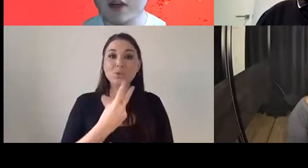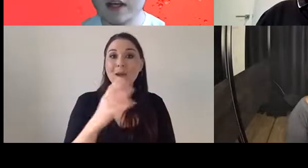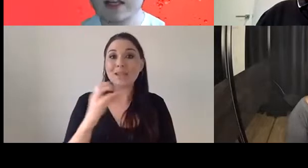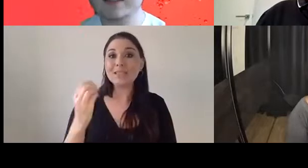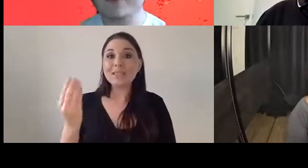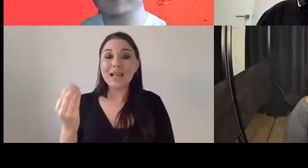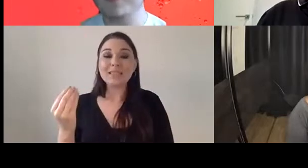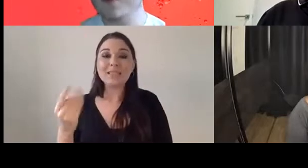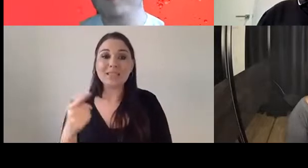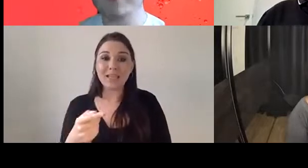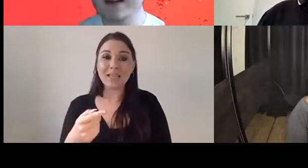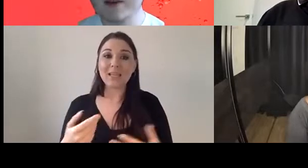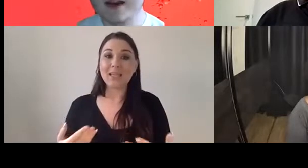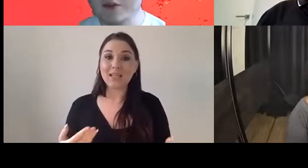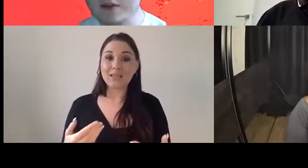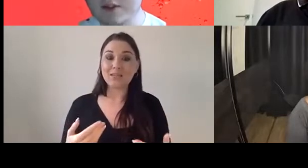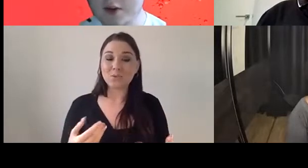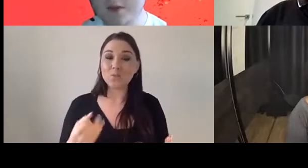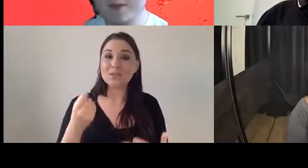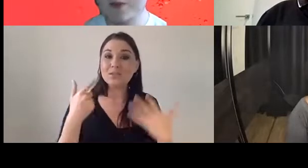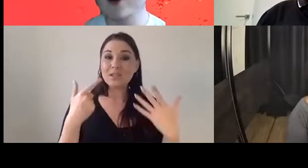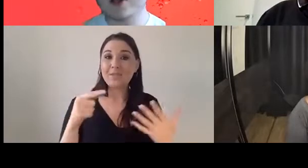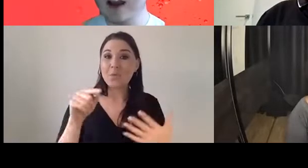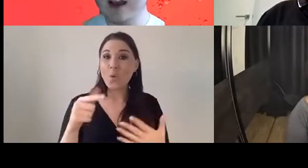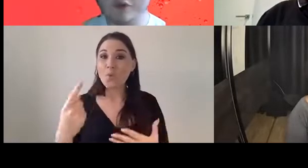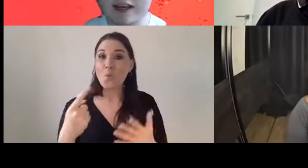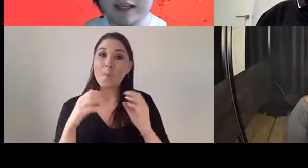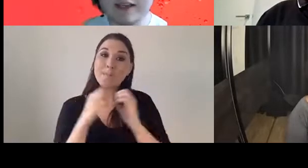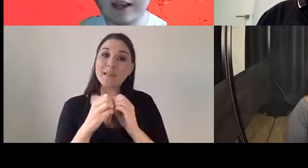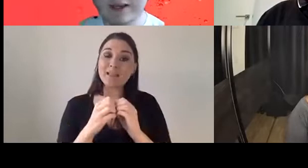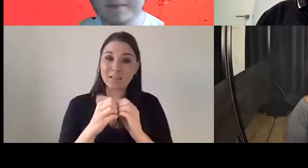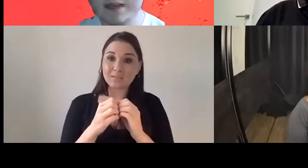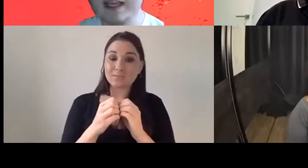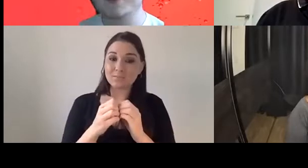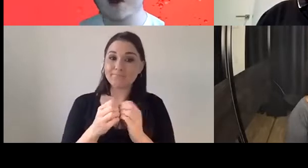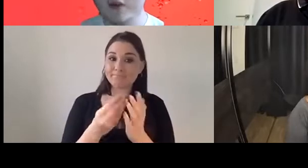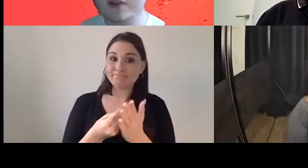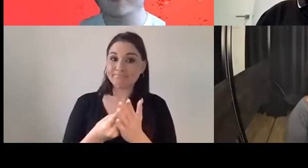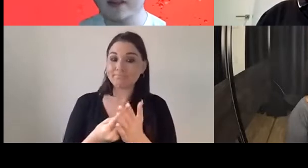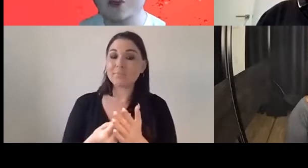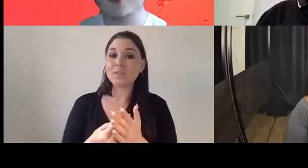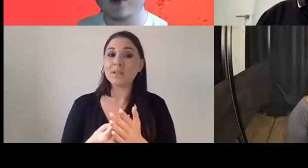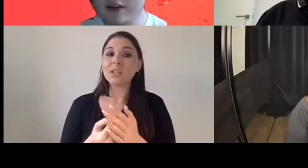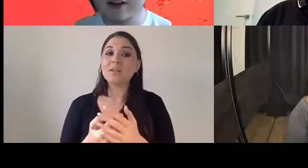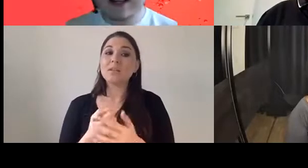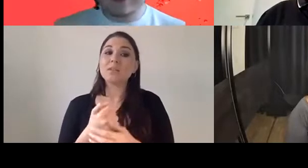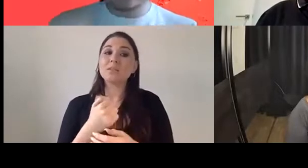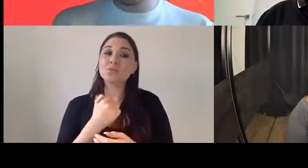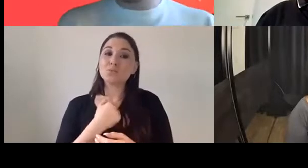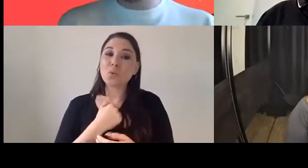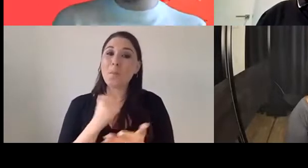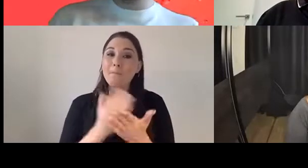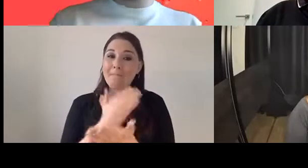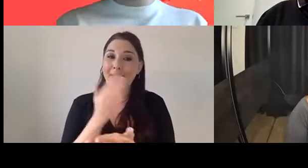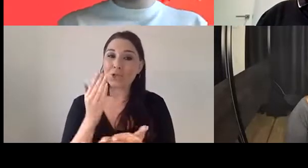grown to £17.1 billion. And so the question I had really in tie with sort of ensuring that things